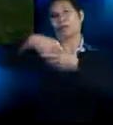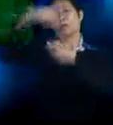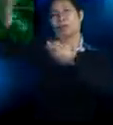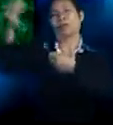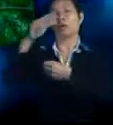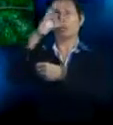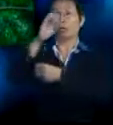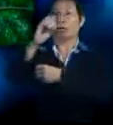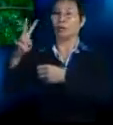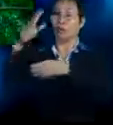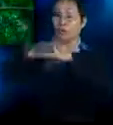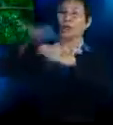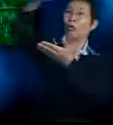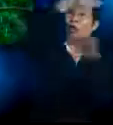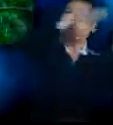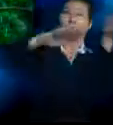atmosphere.